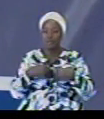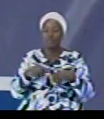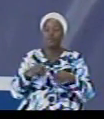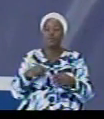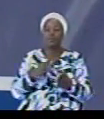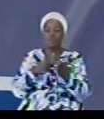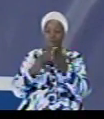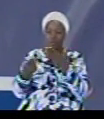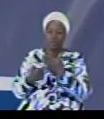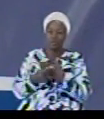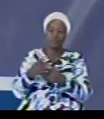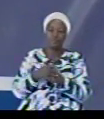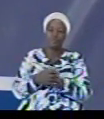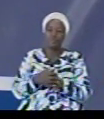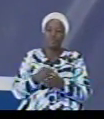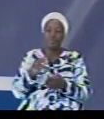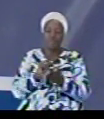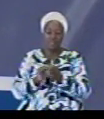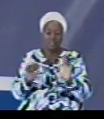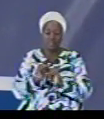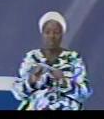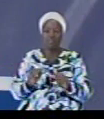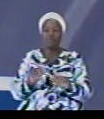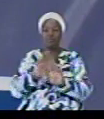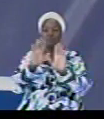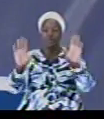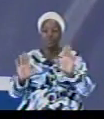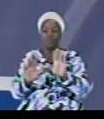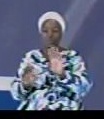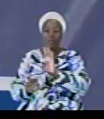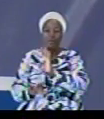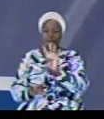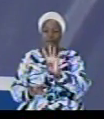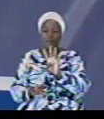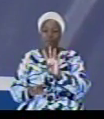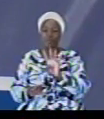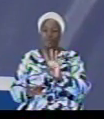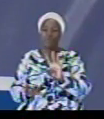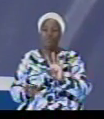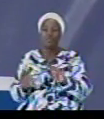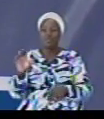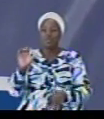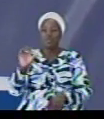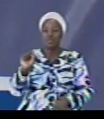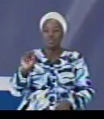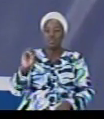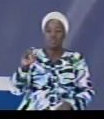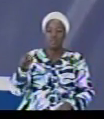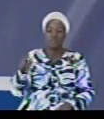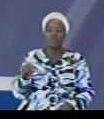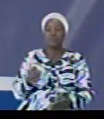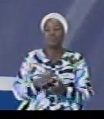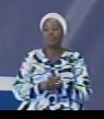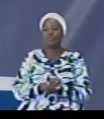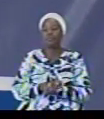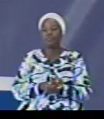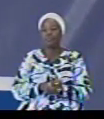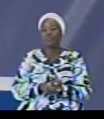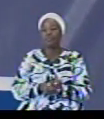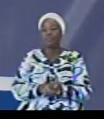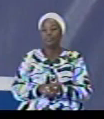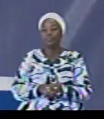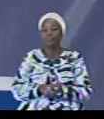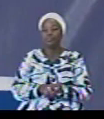2022, at the Deeper Life Bible Church headquarters, Itala, and all the